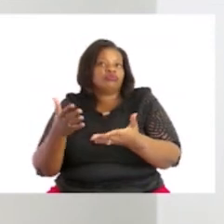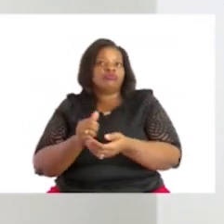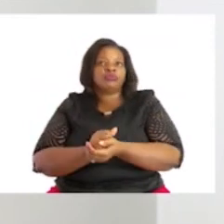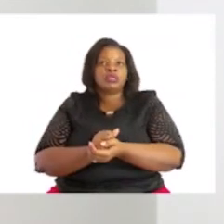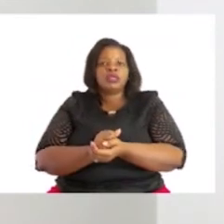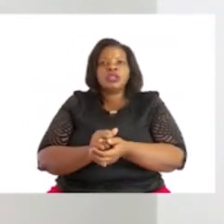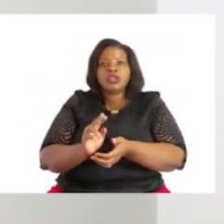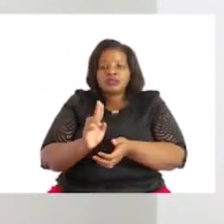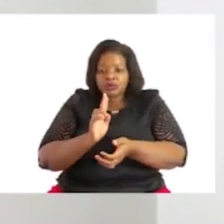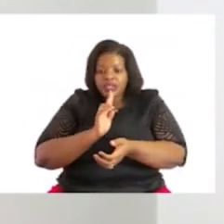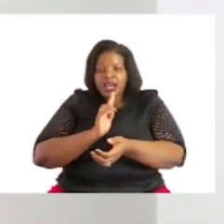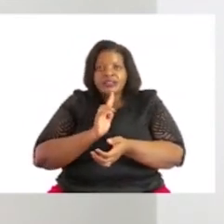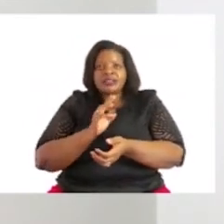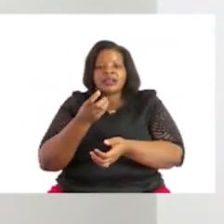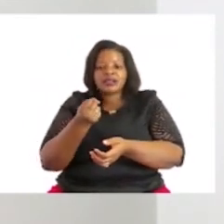give you